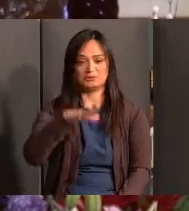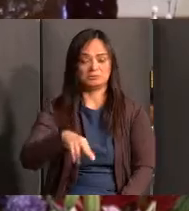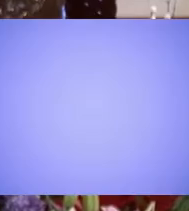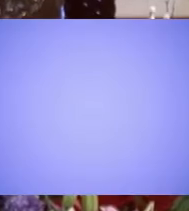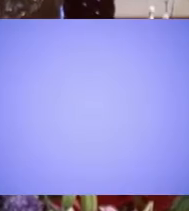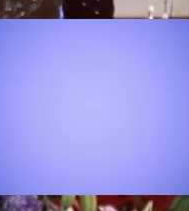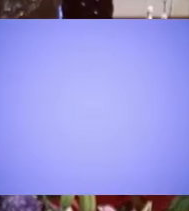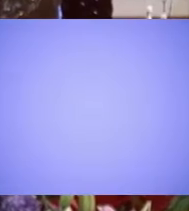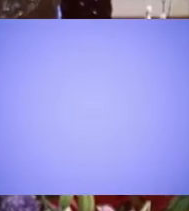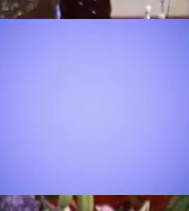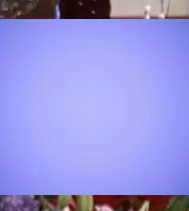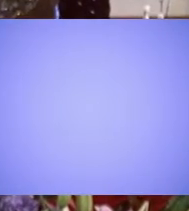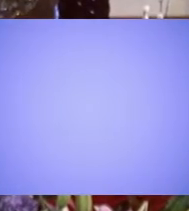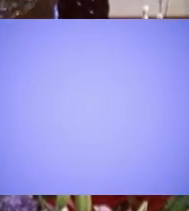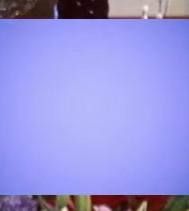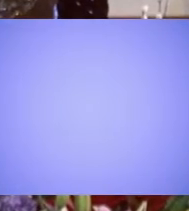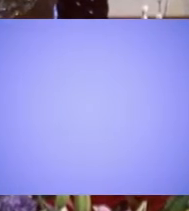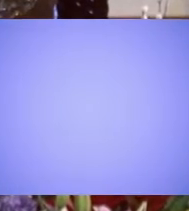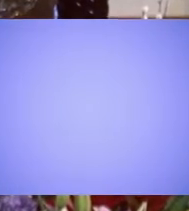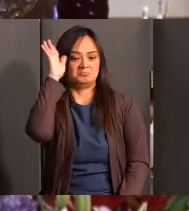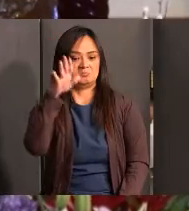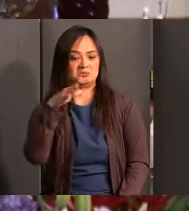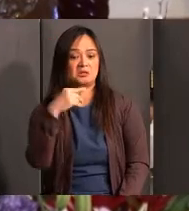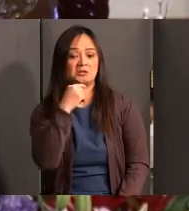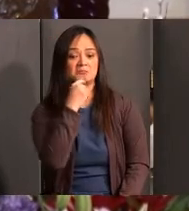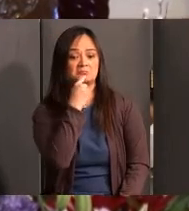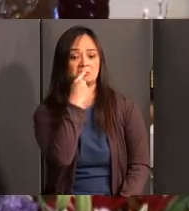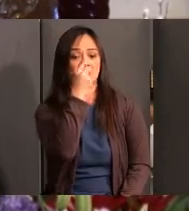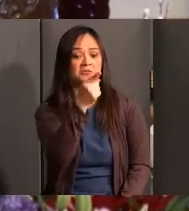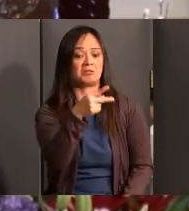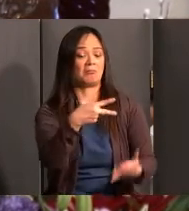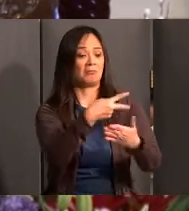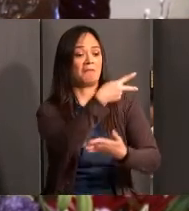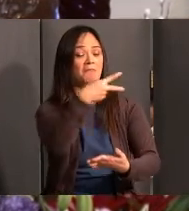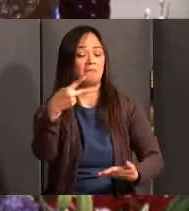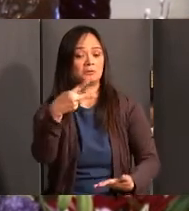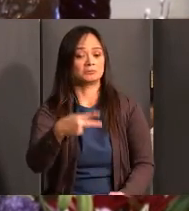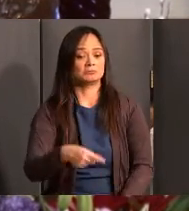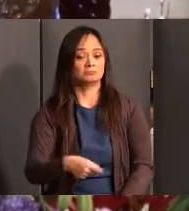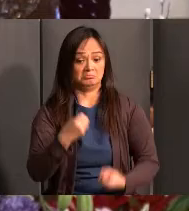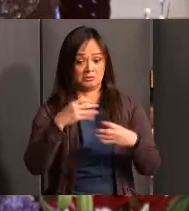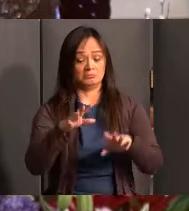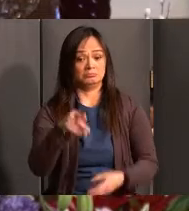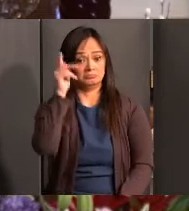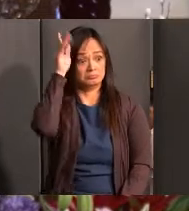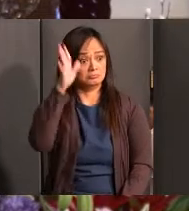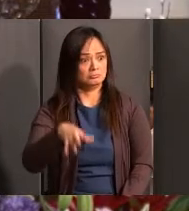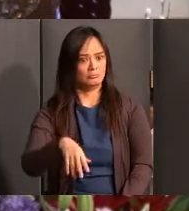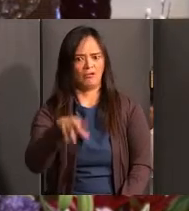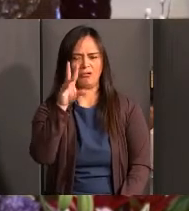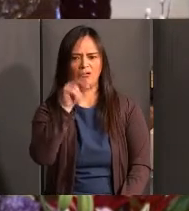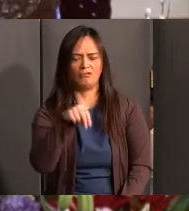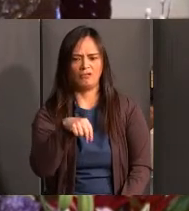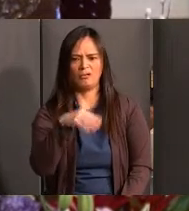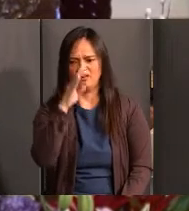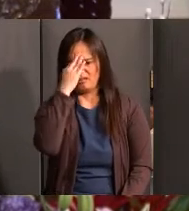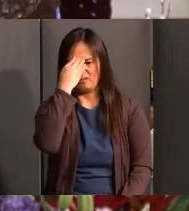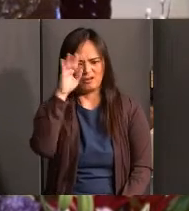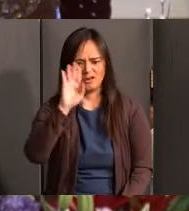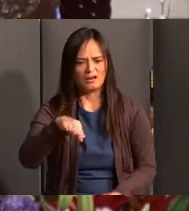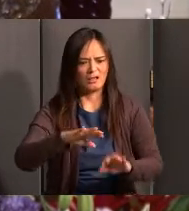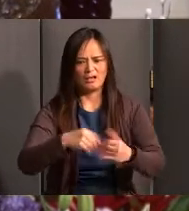Tapos nakapag-recite ng verse, pastor na. My goodness. Hindi mo nga alam kung paano mong i-raise yung mga buhay ng tao.